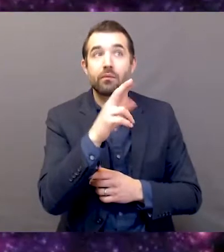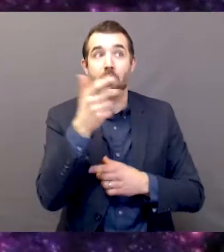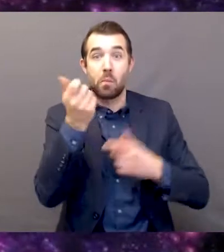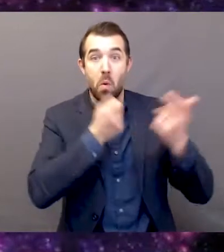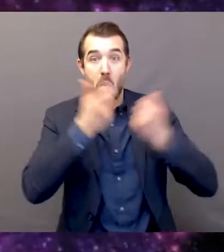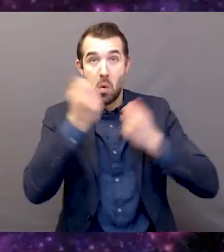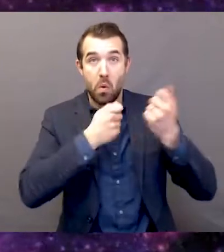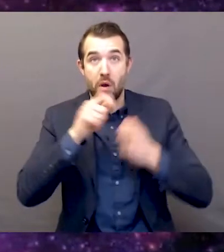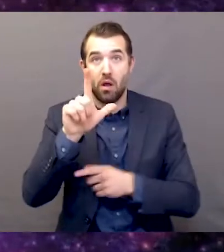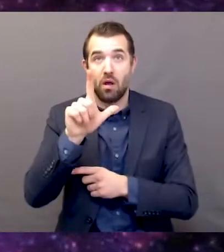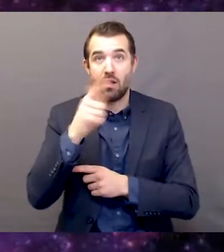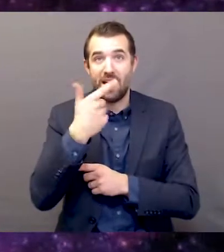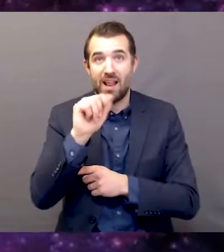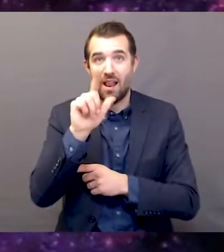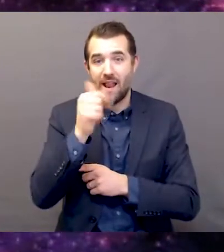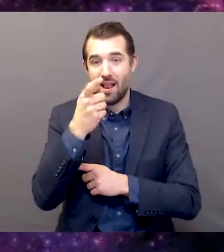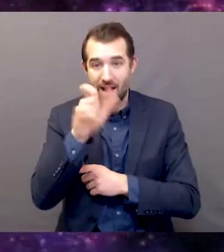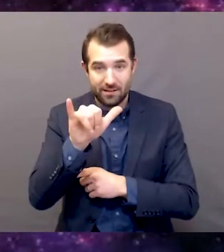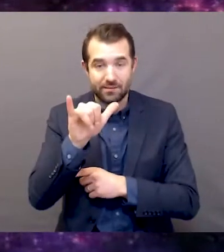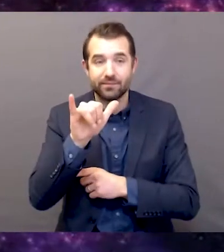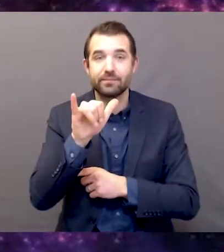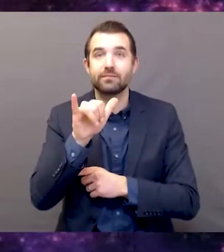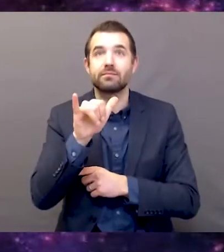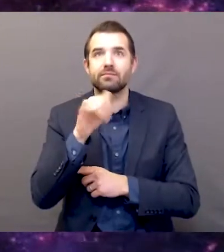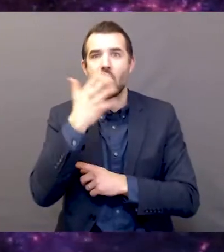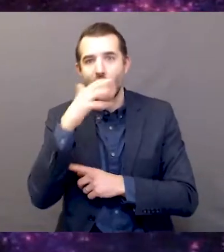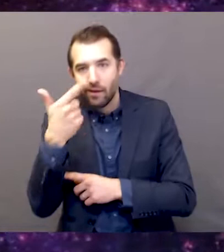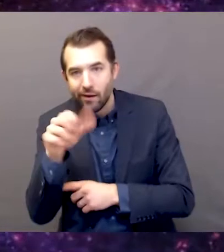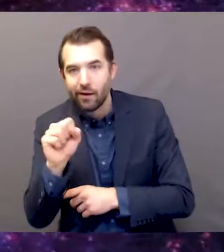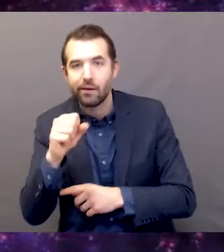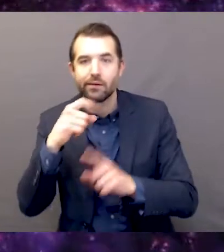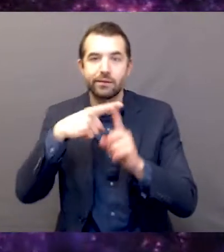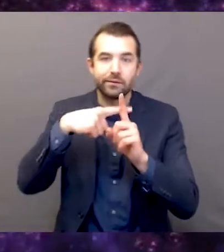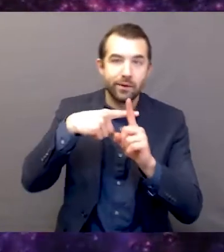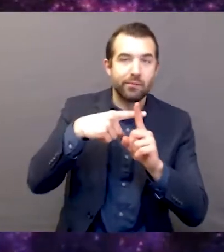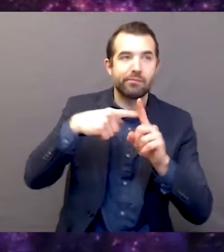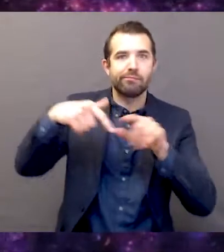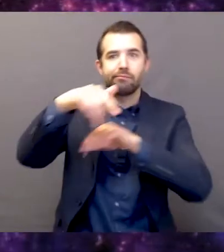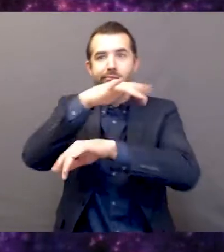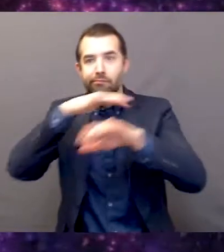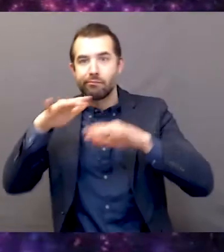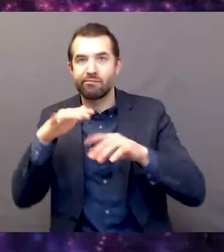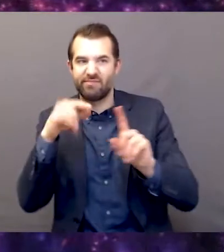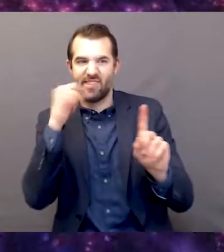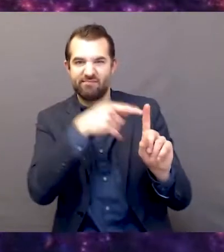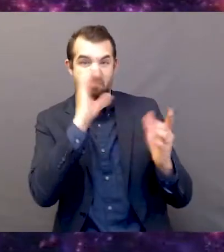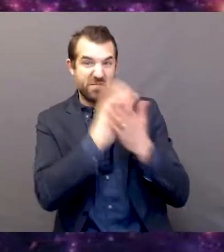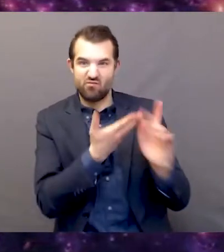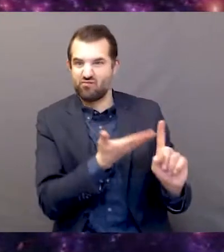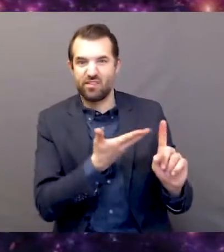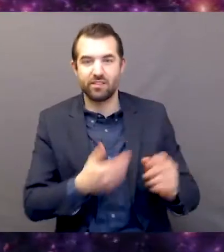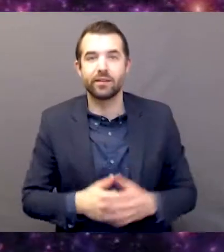gas join. There's just a smattering, a few percent consists of stars, and the bulk of the normal baryonic matter is the hot